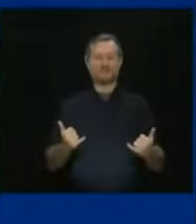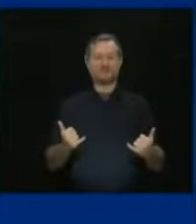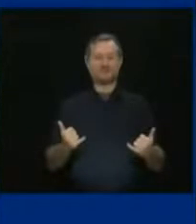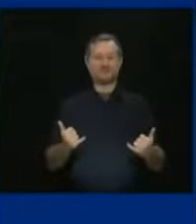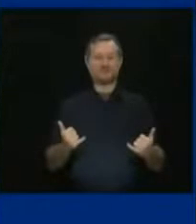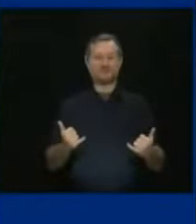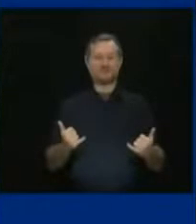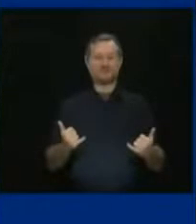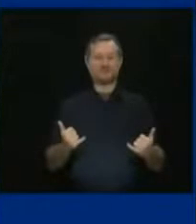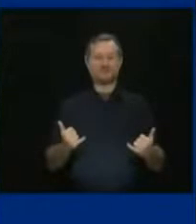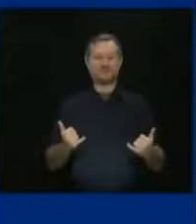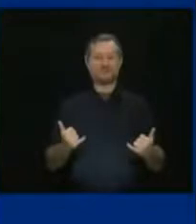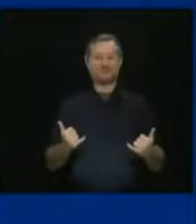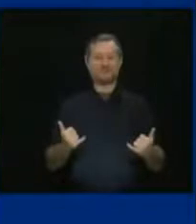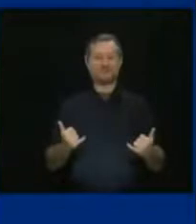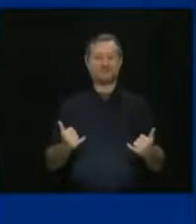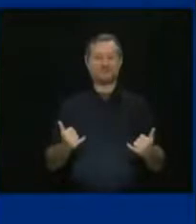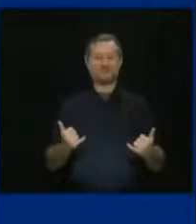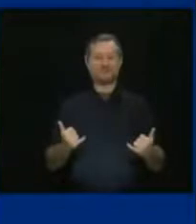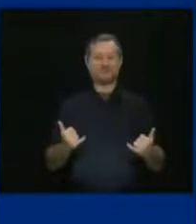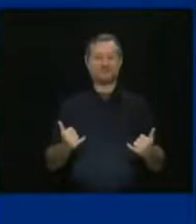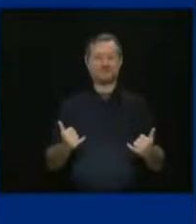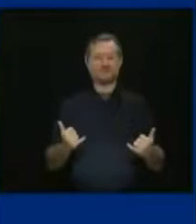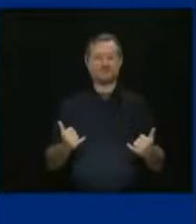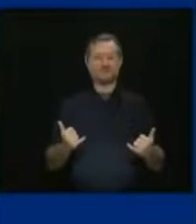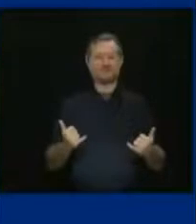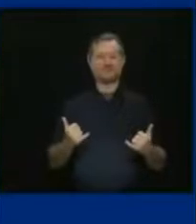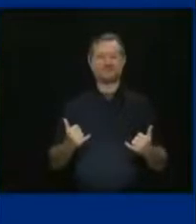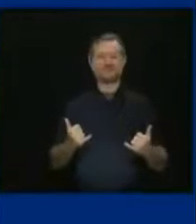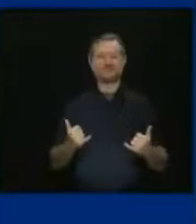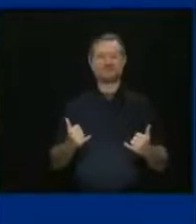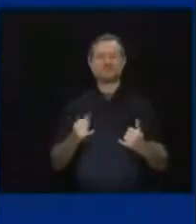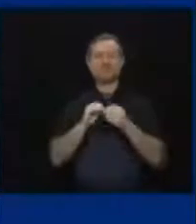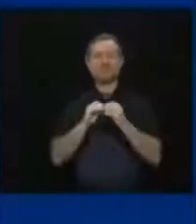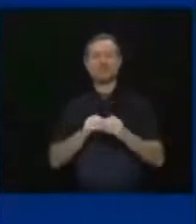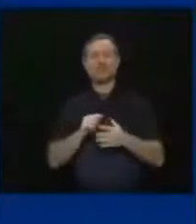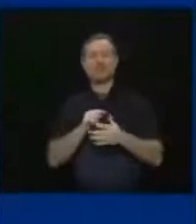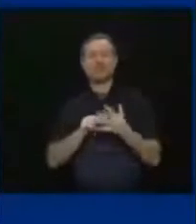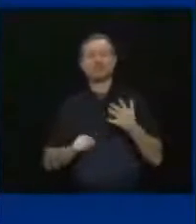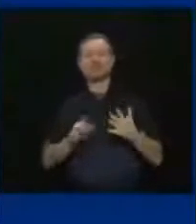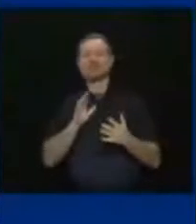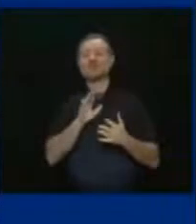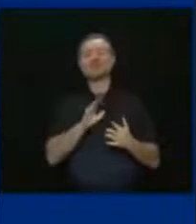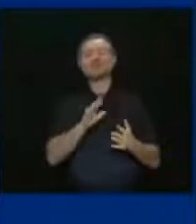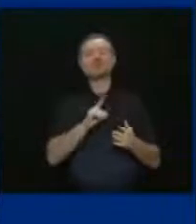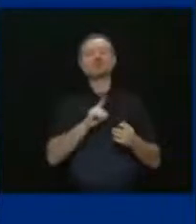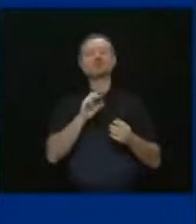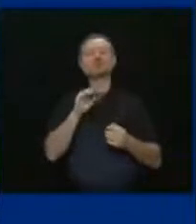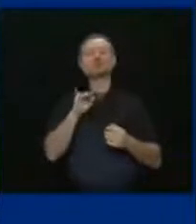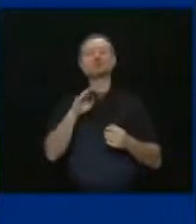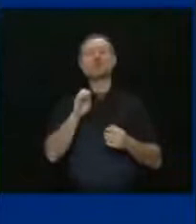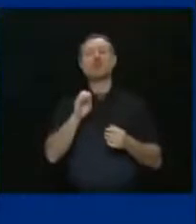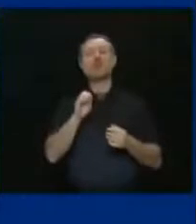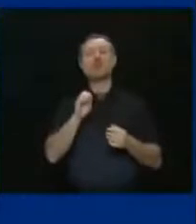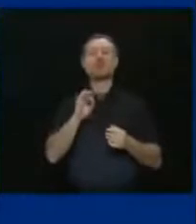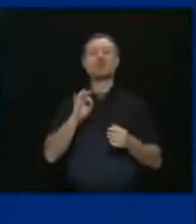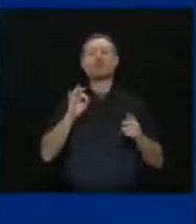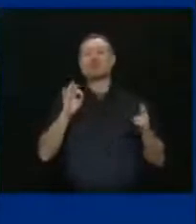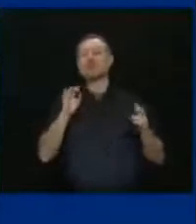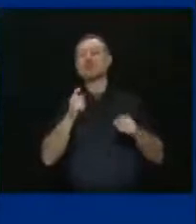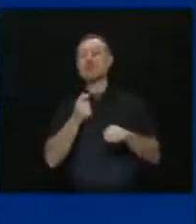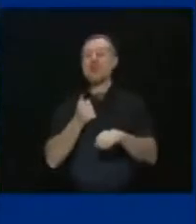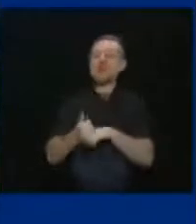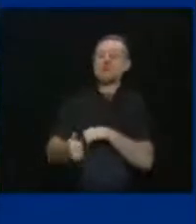the community to put them in a program. Critically important because there are success stories that we all know in our very own